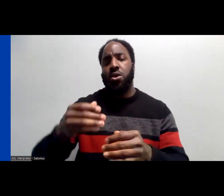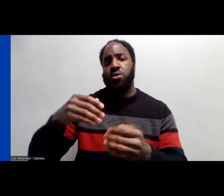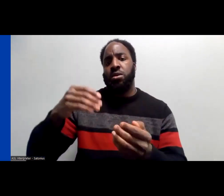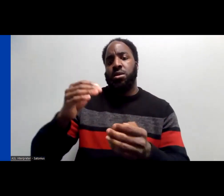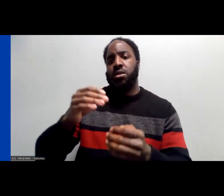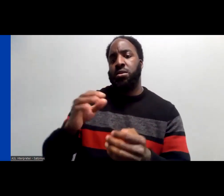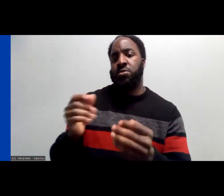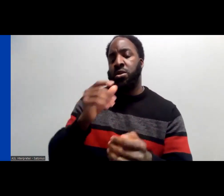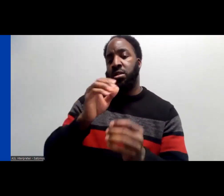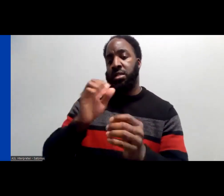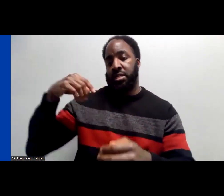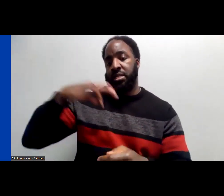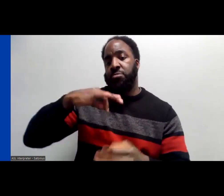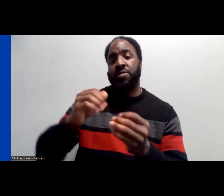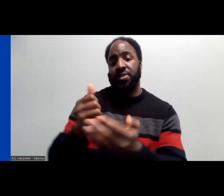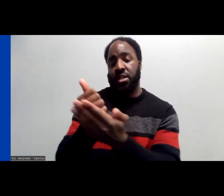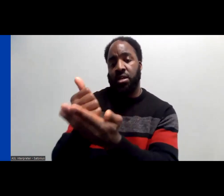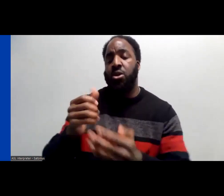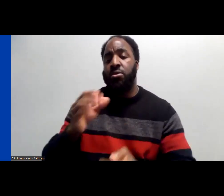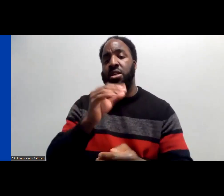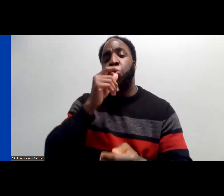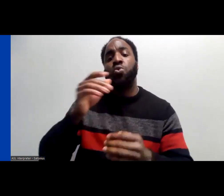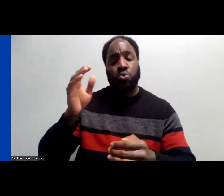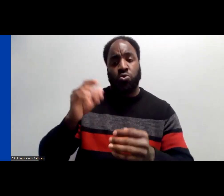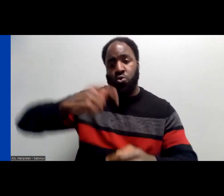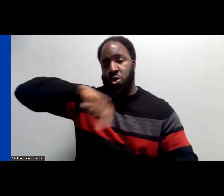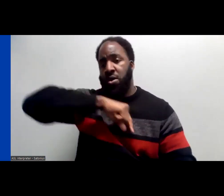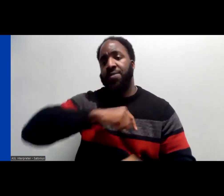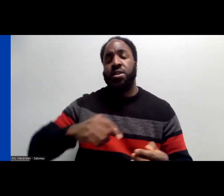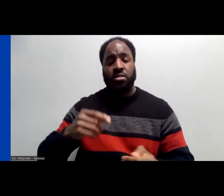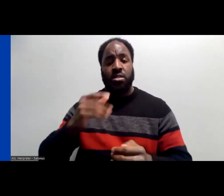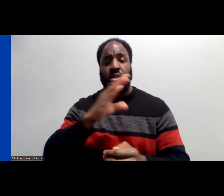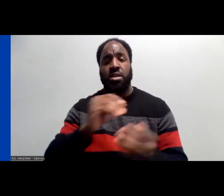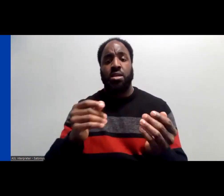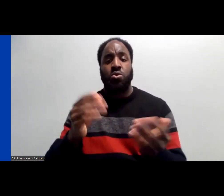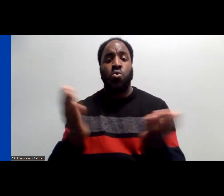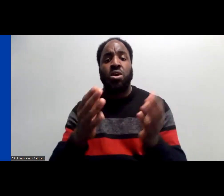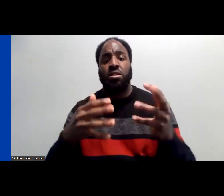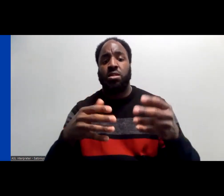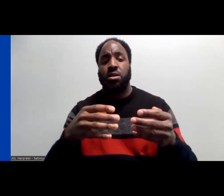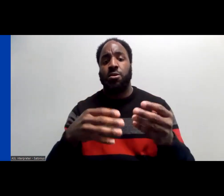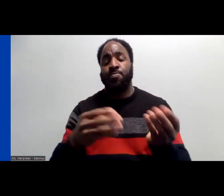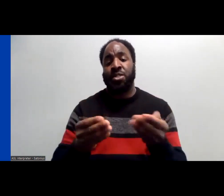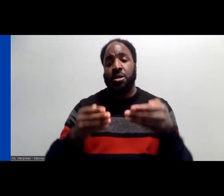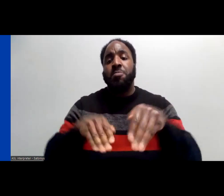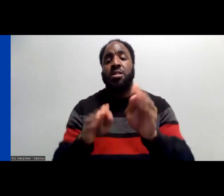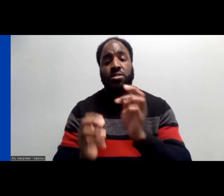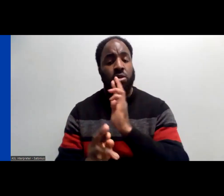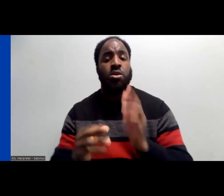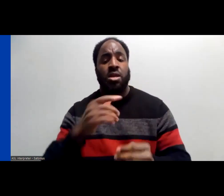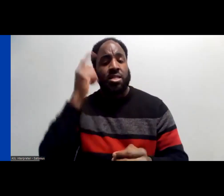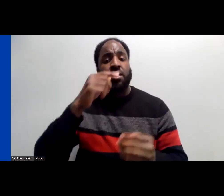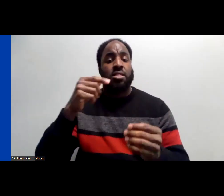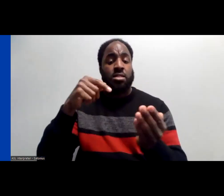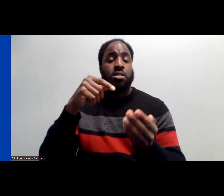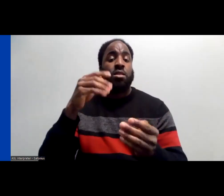it, what the financing mechanisms are. And I think what our focus will be in the Department of Aging is really